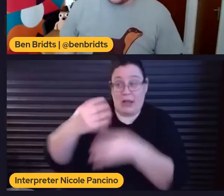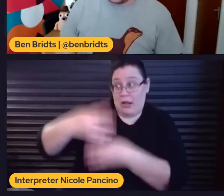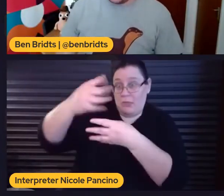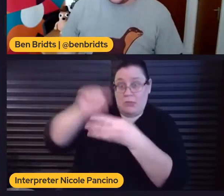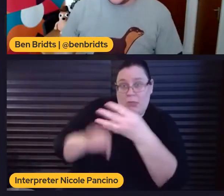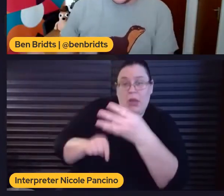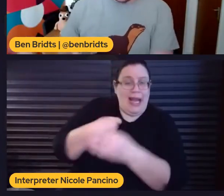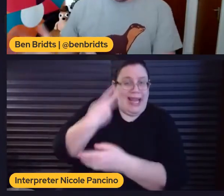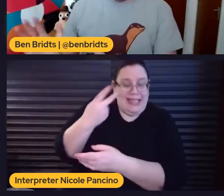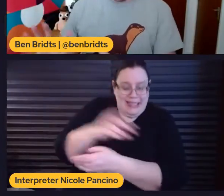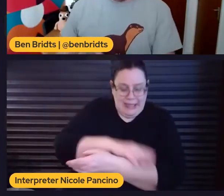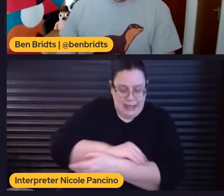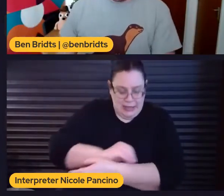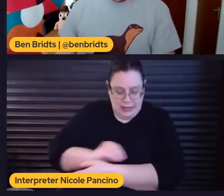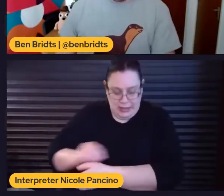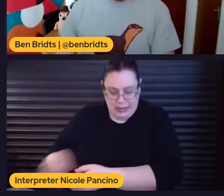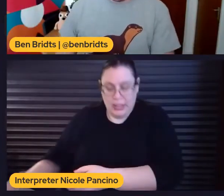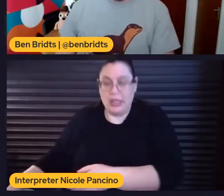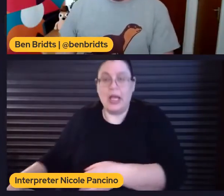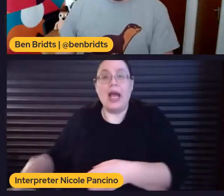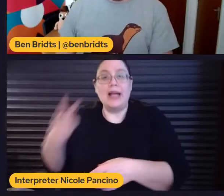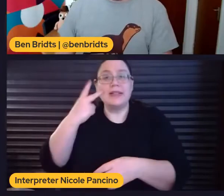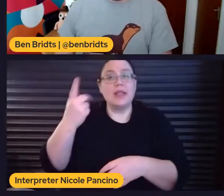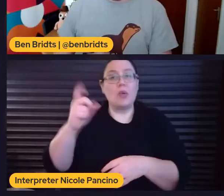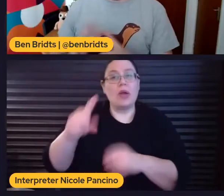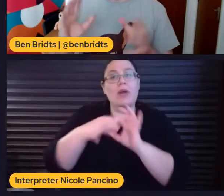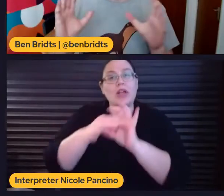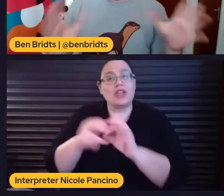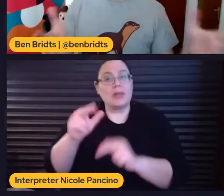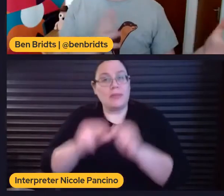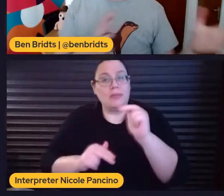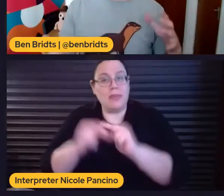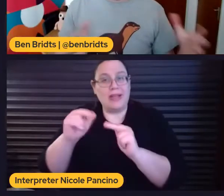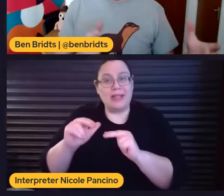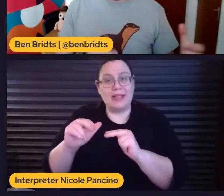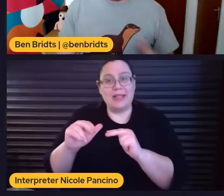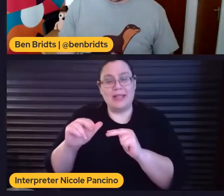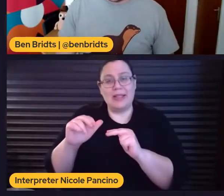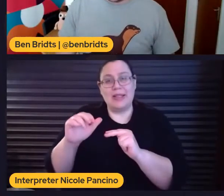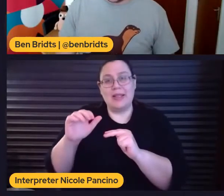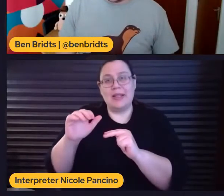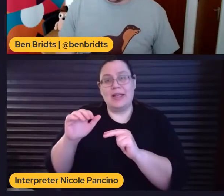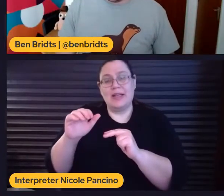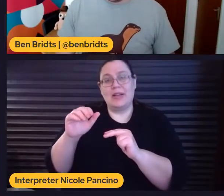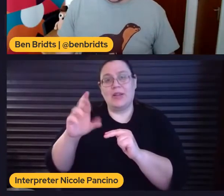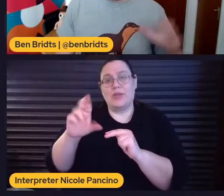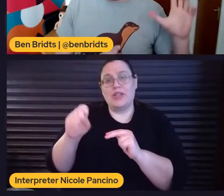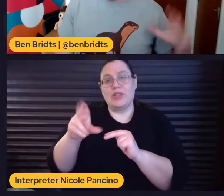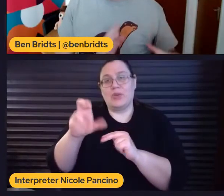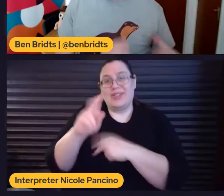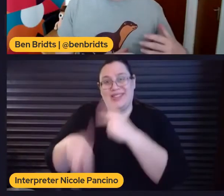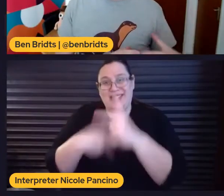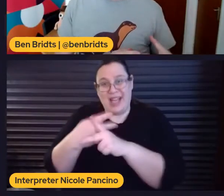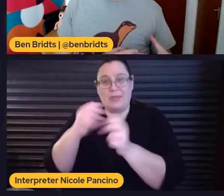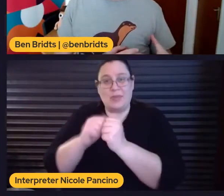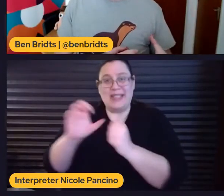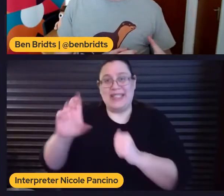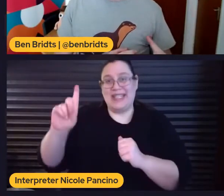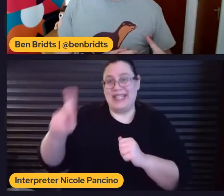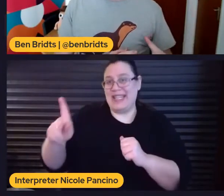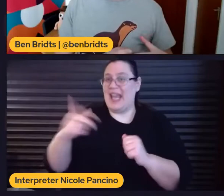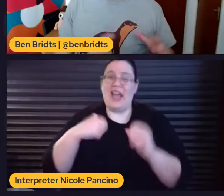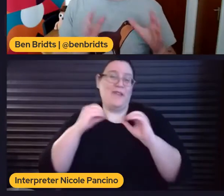the everything before that. I see a question about building the CFN private resource types with CDK. I don't have an example of